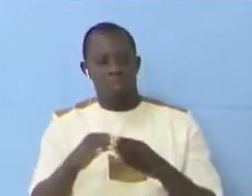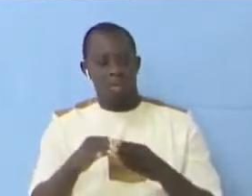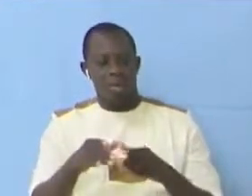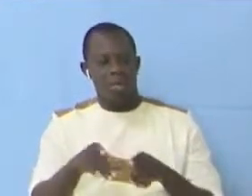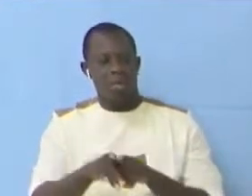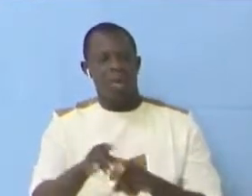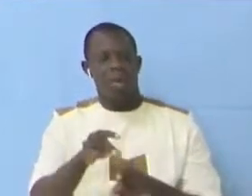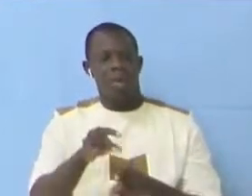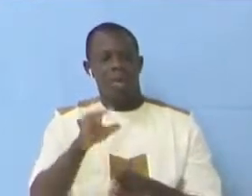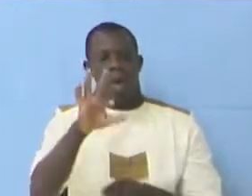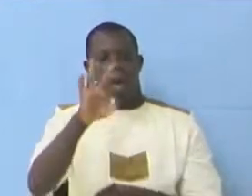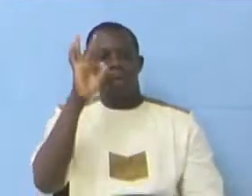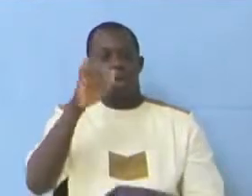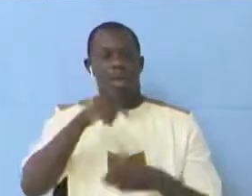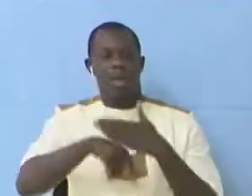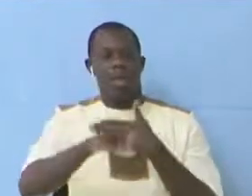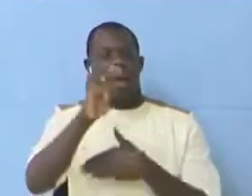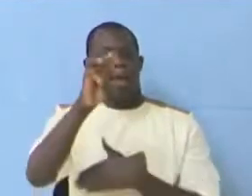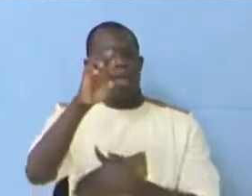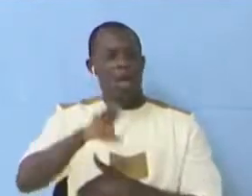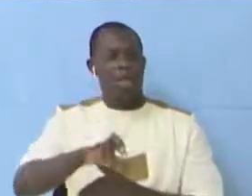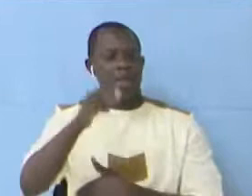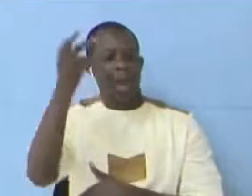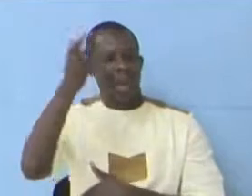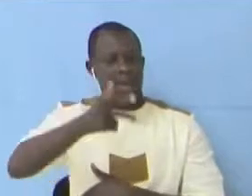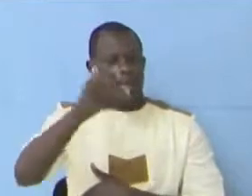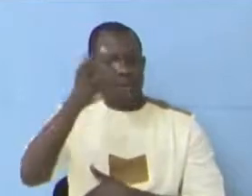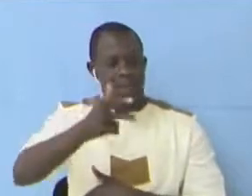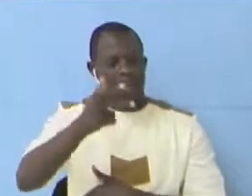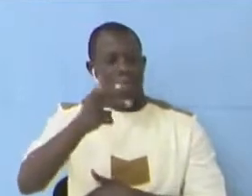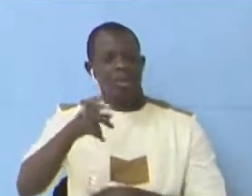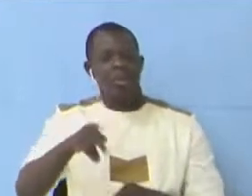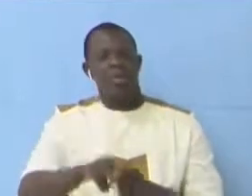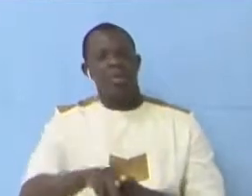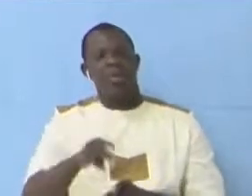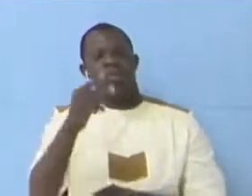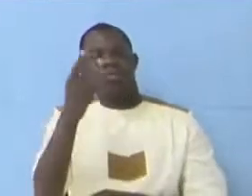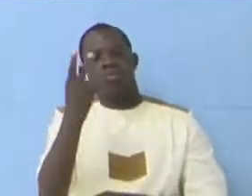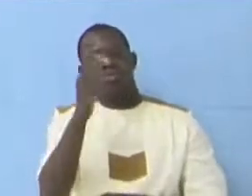in March, I think on the 18th of March